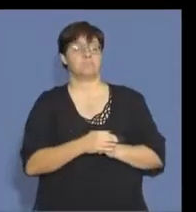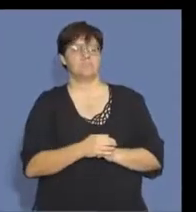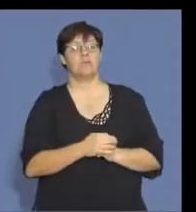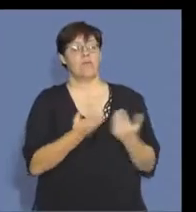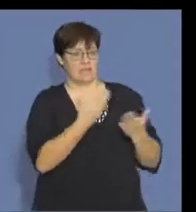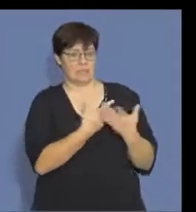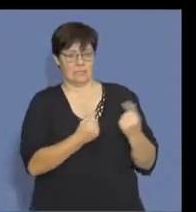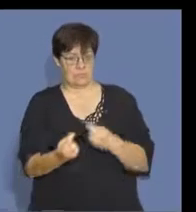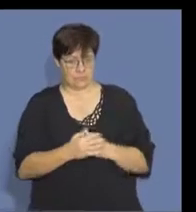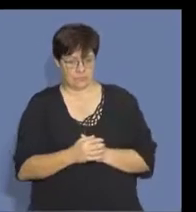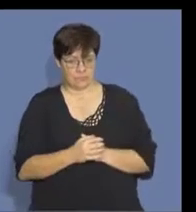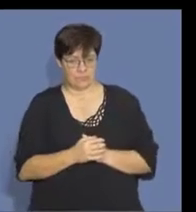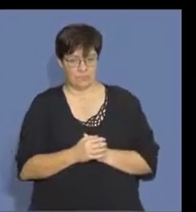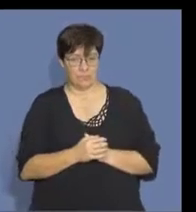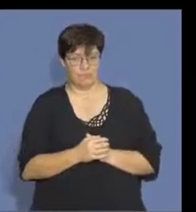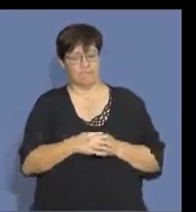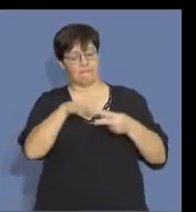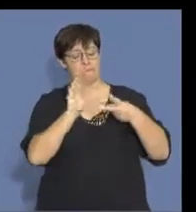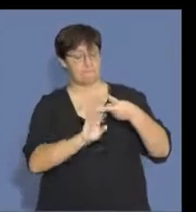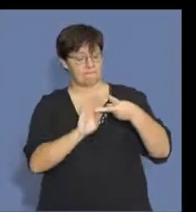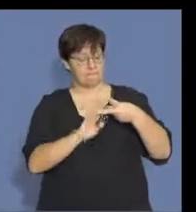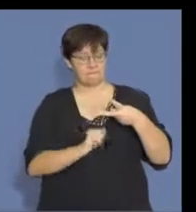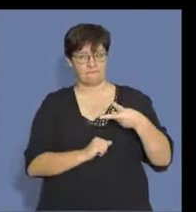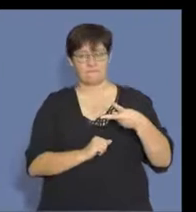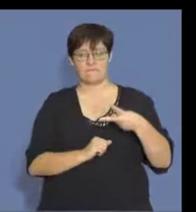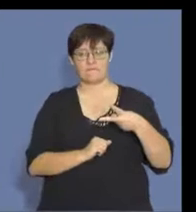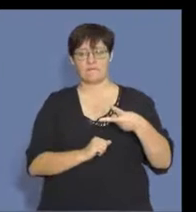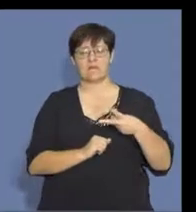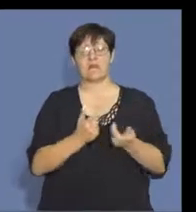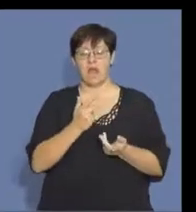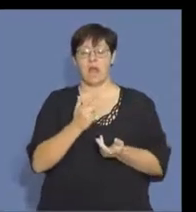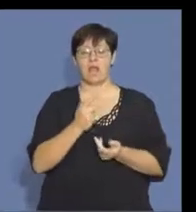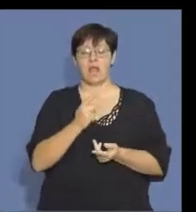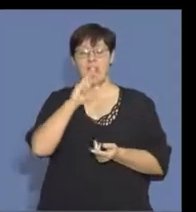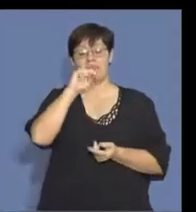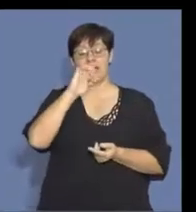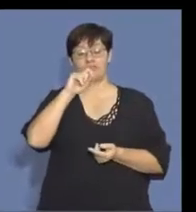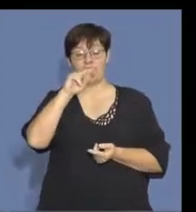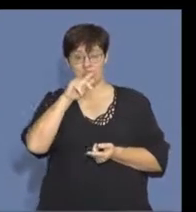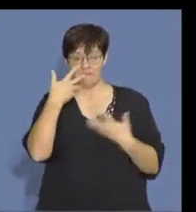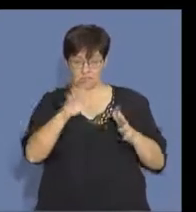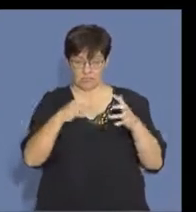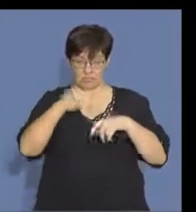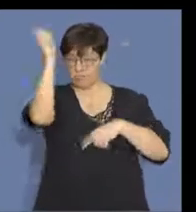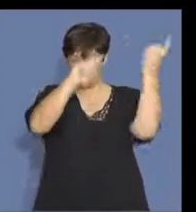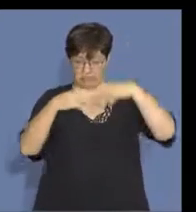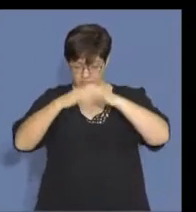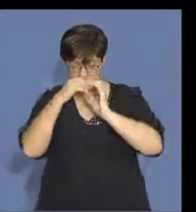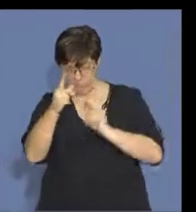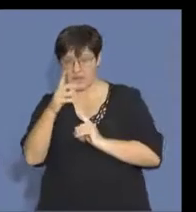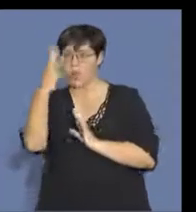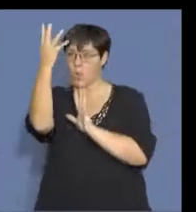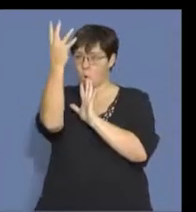do this. The next process is the absorption of these nitrates. So ammonia and nitrates